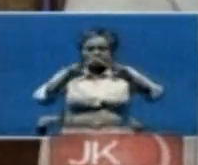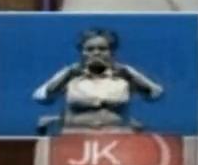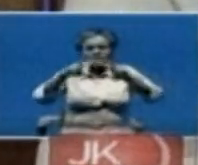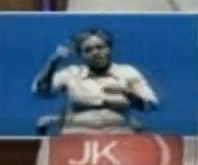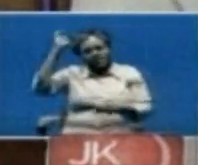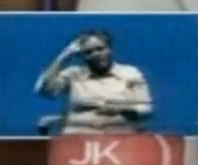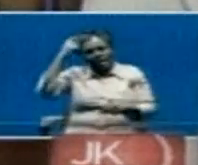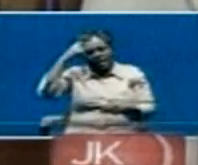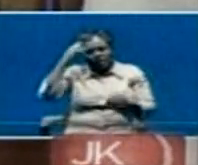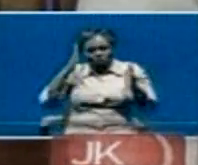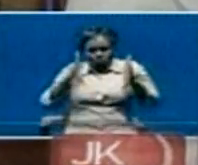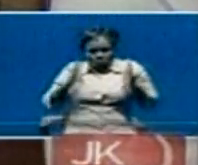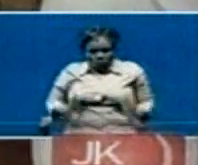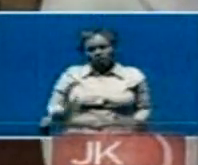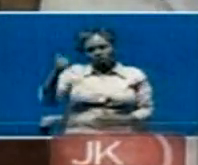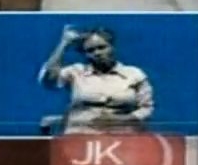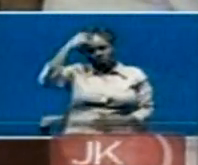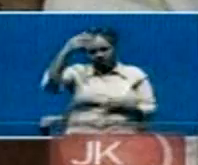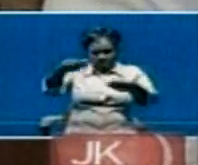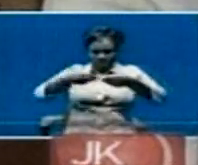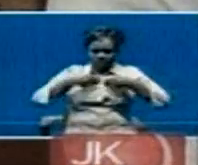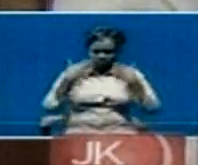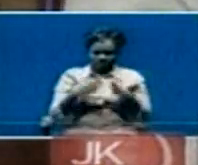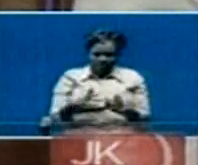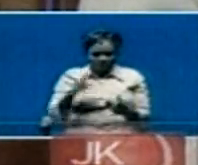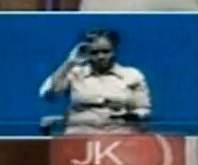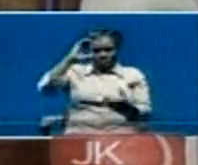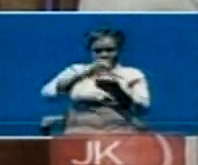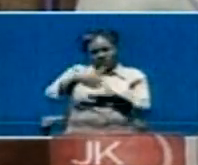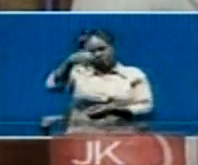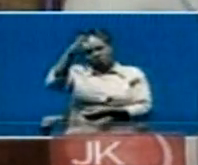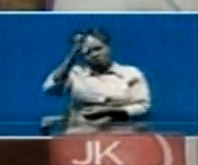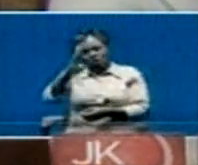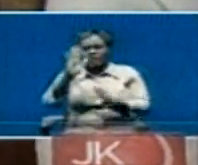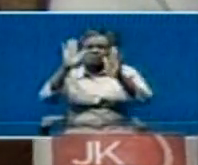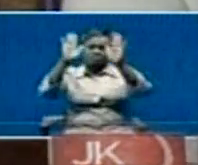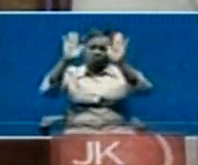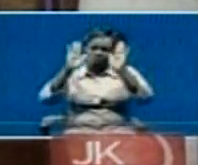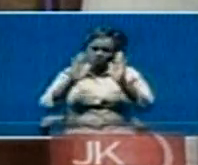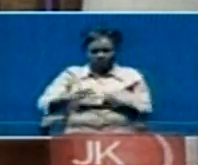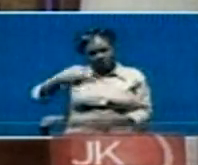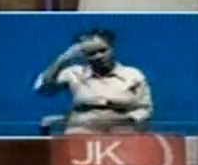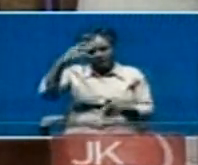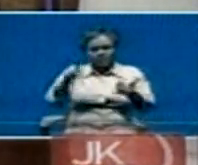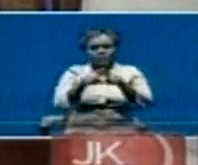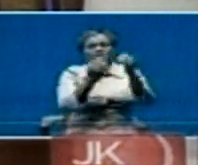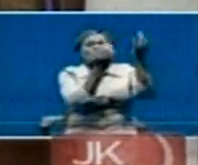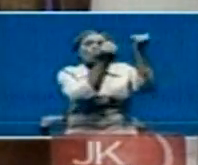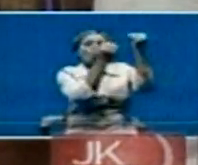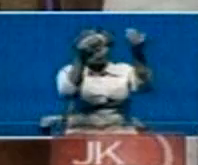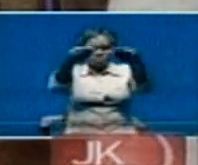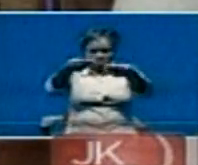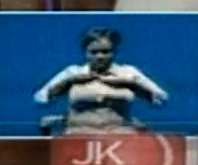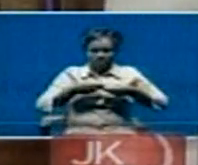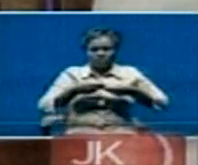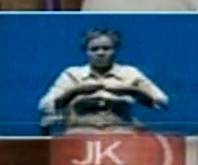of moral conscience. They gave us a belief in God, which is very important. And they gave us a hope that we can achieve